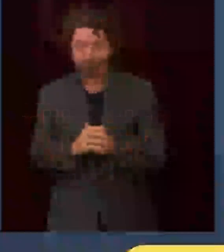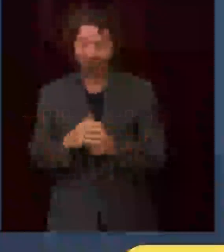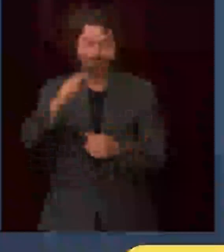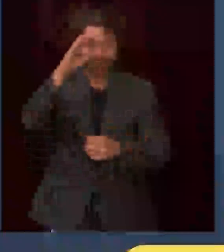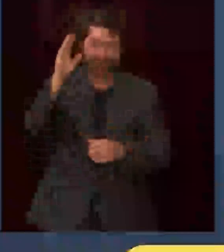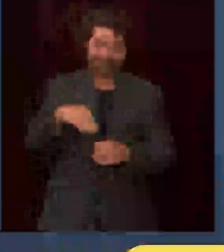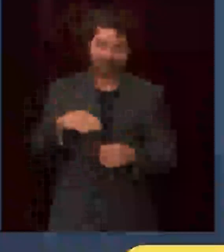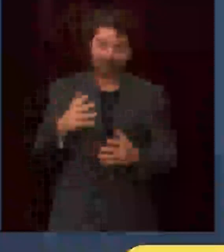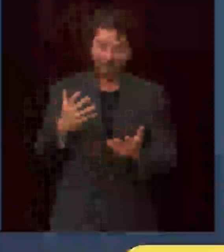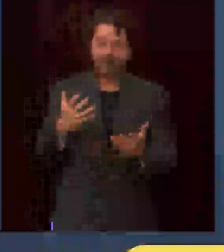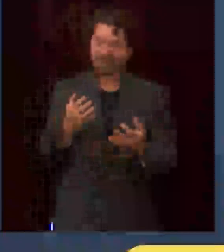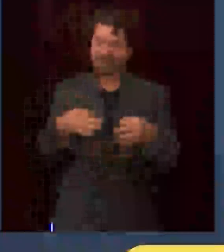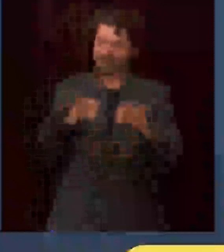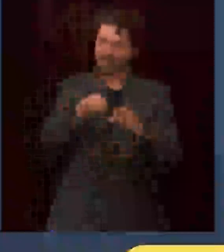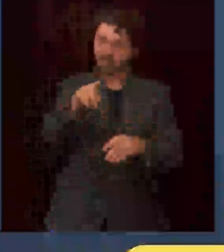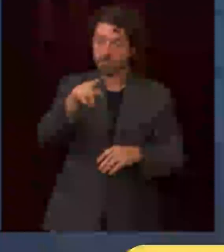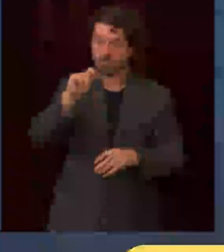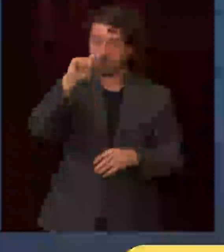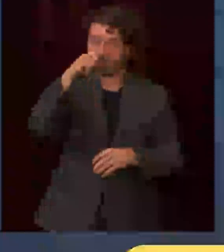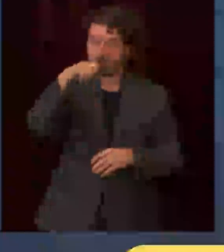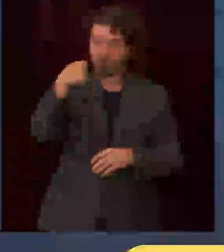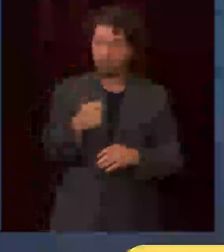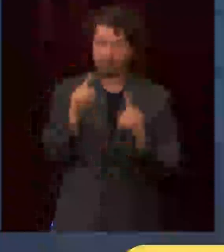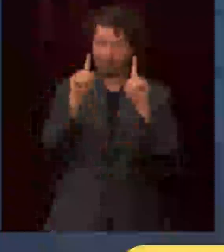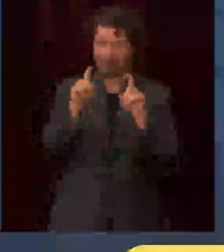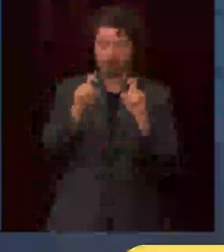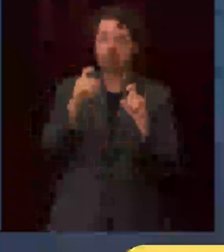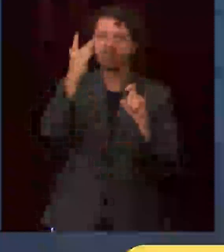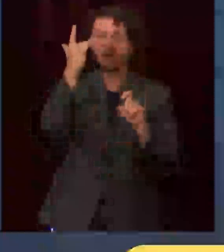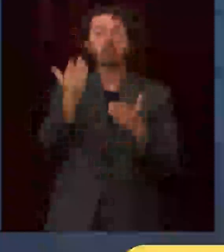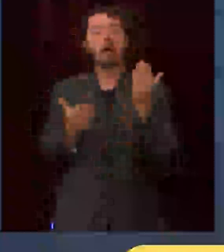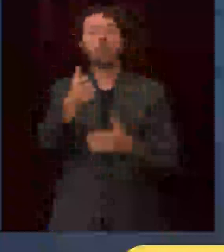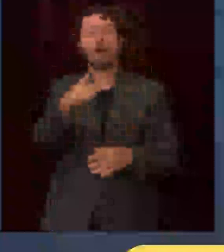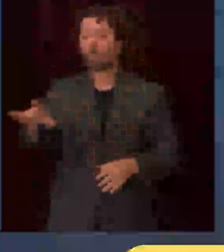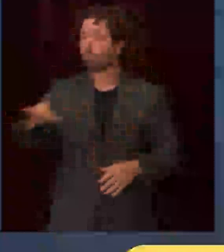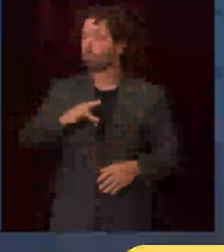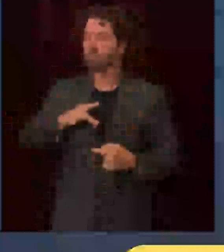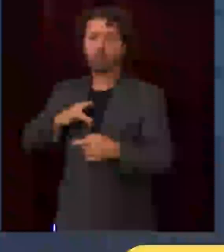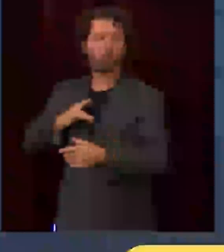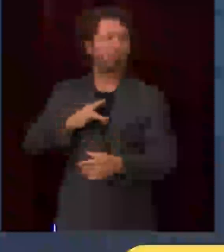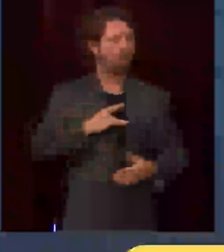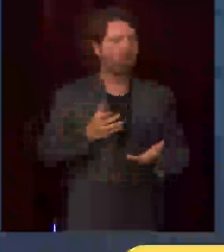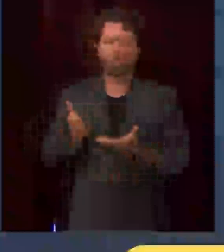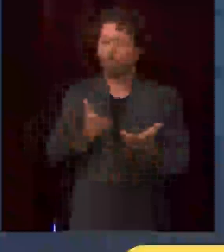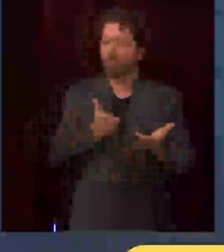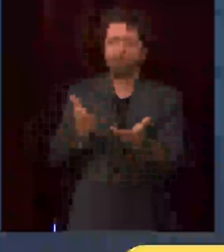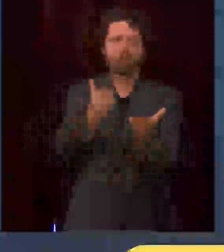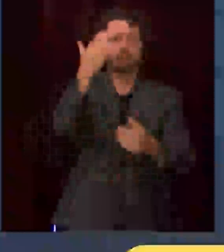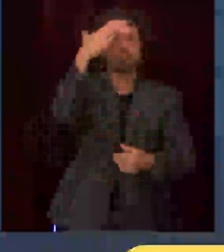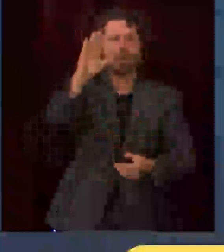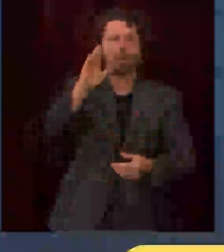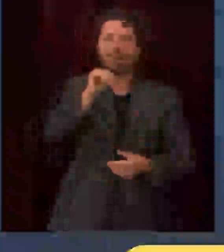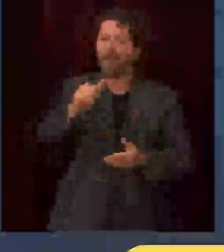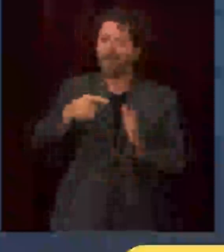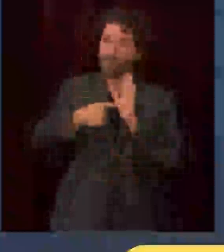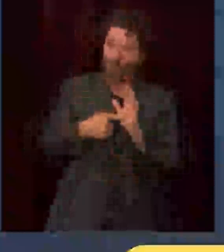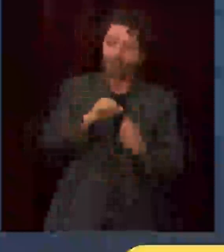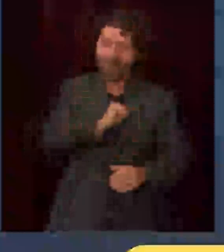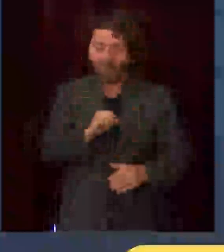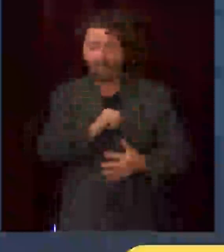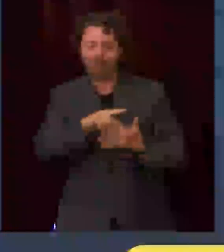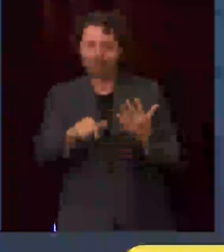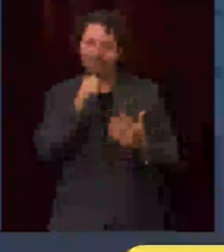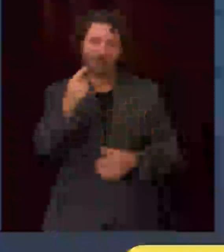testing capacity recently, and we're very pleased by that. Next, we'll look at our ability to do contact